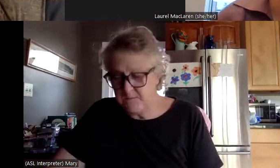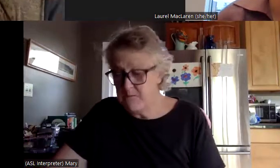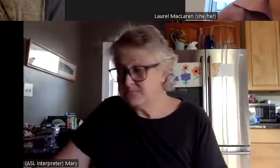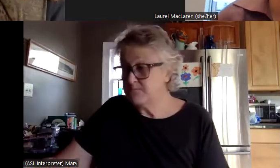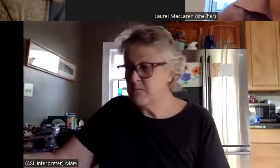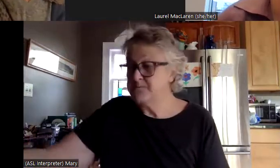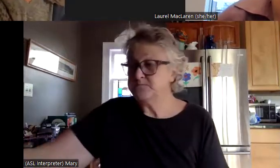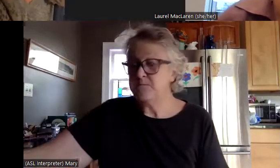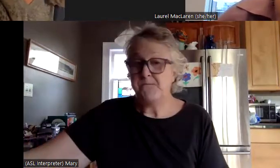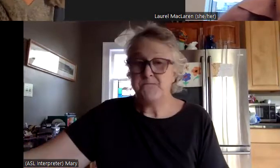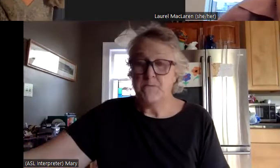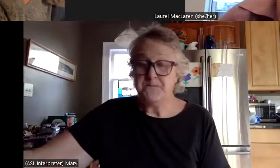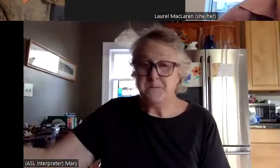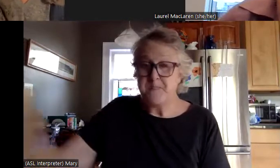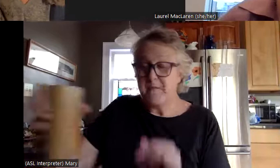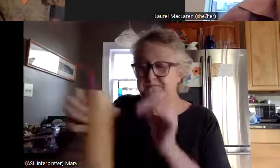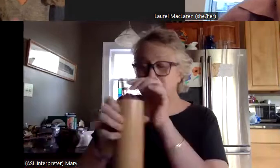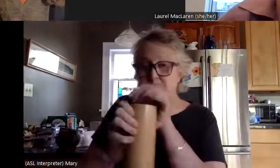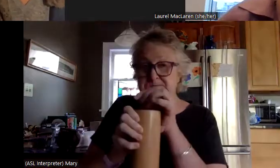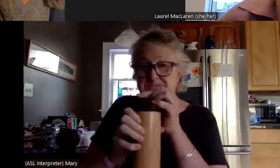to say this, but when I'm not at home,